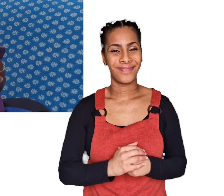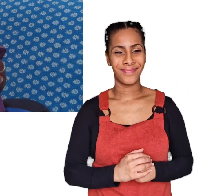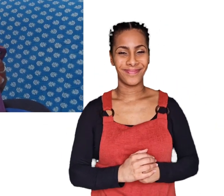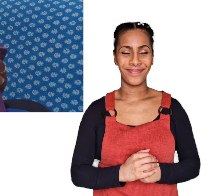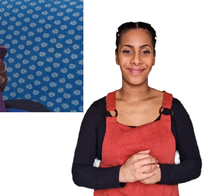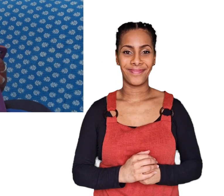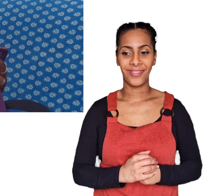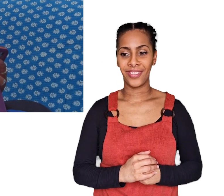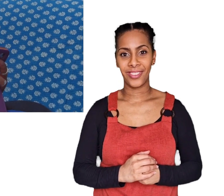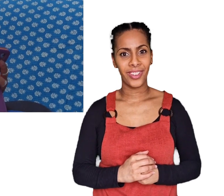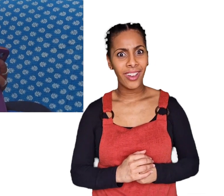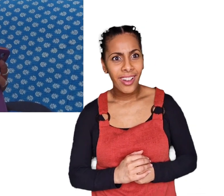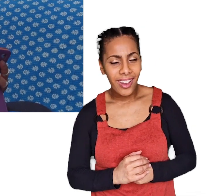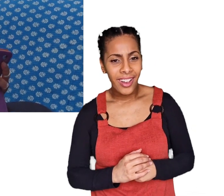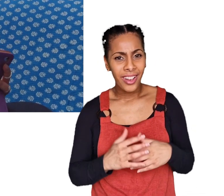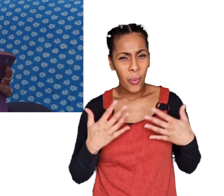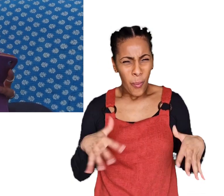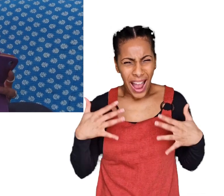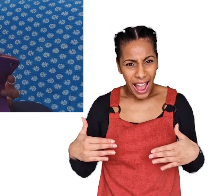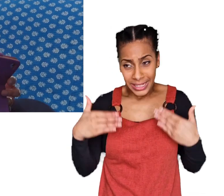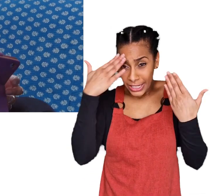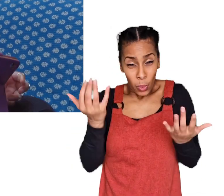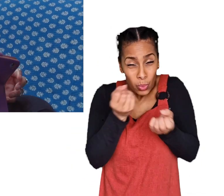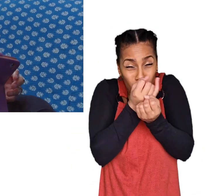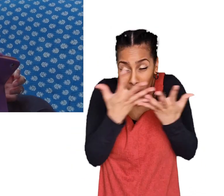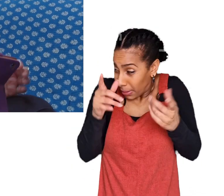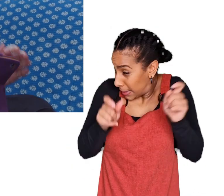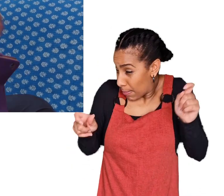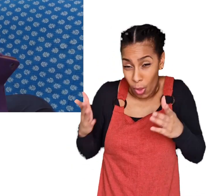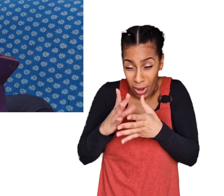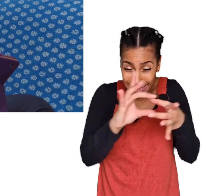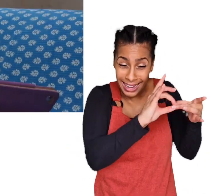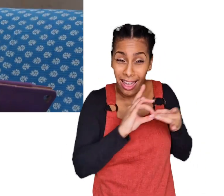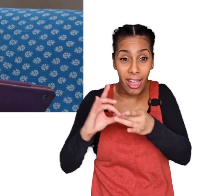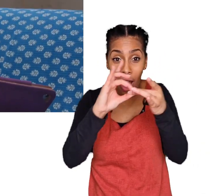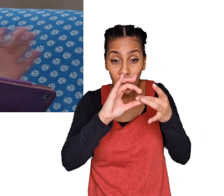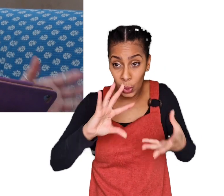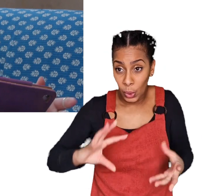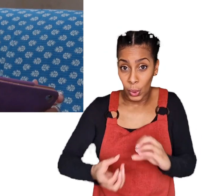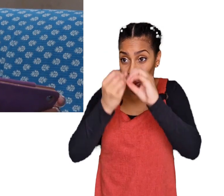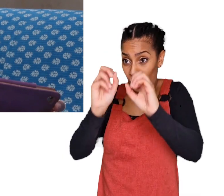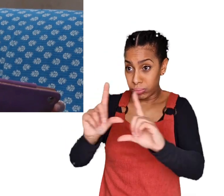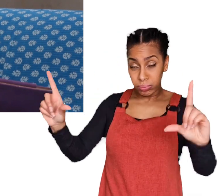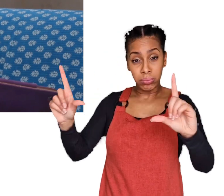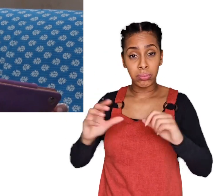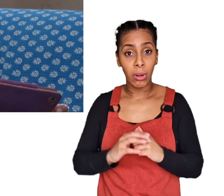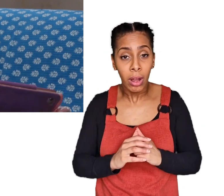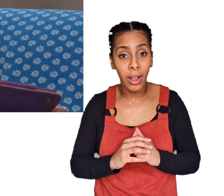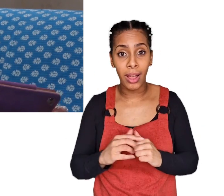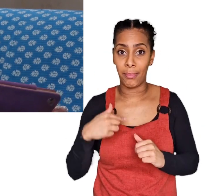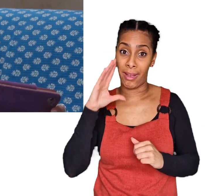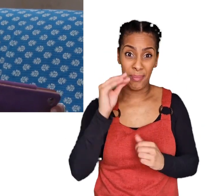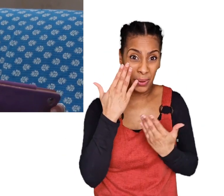I had no idea there was so many people collaborating to bring these stories to life. I don't know about you guys, but I'm feeling